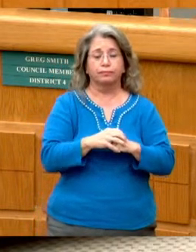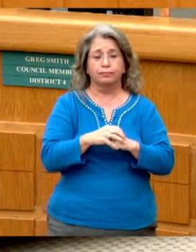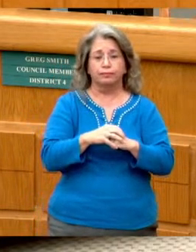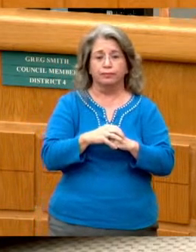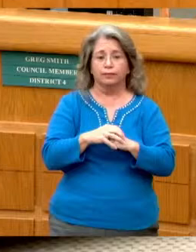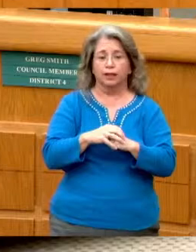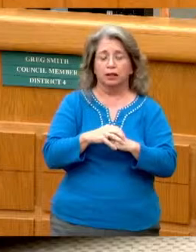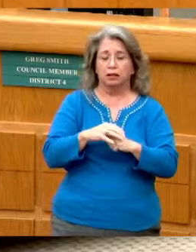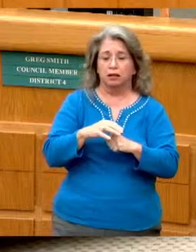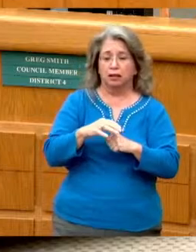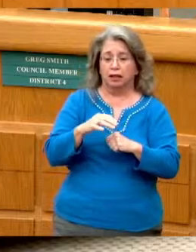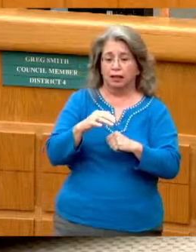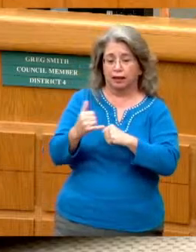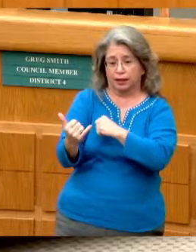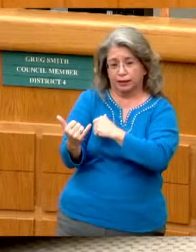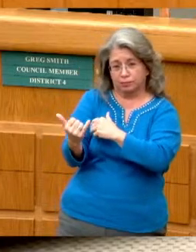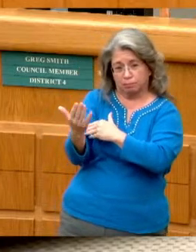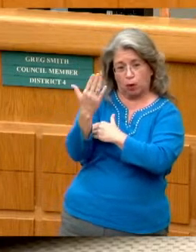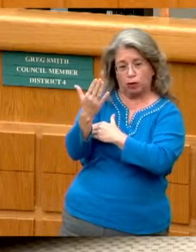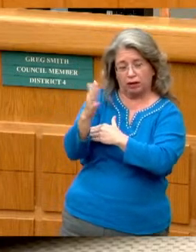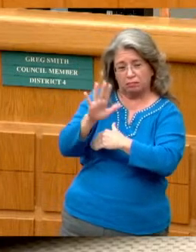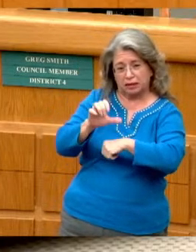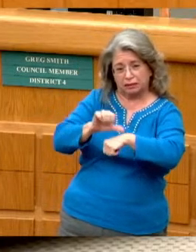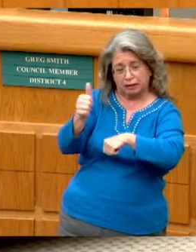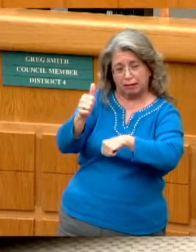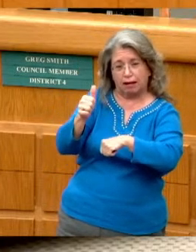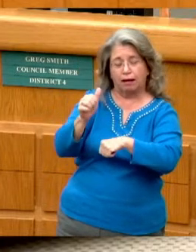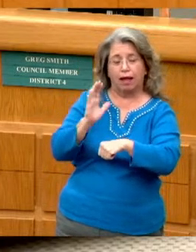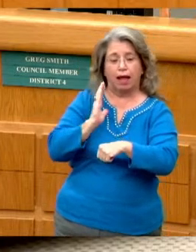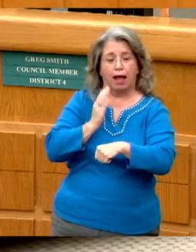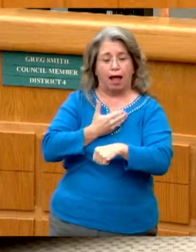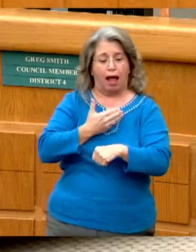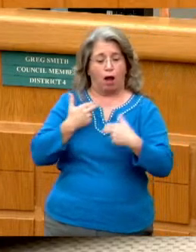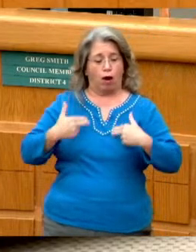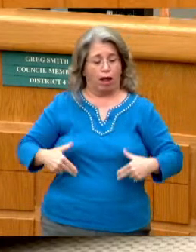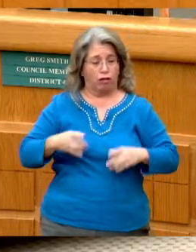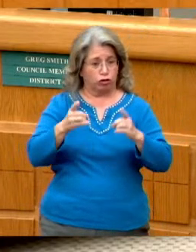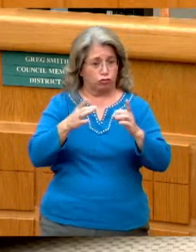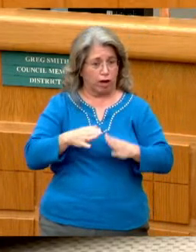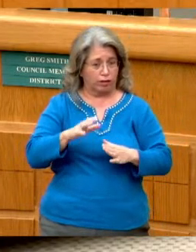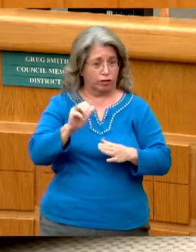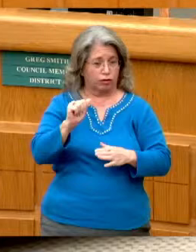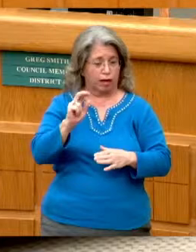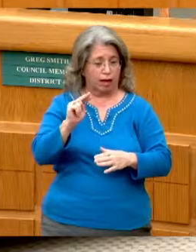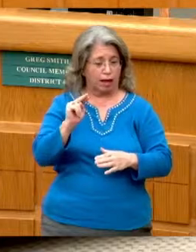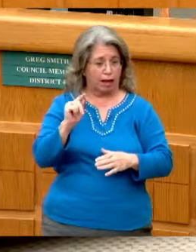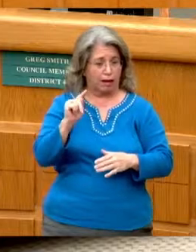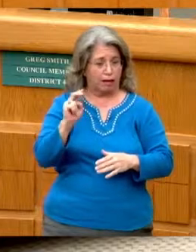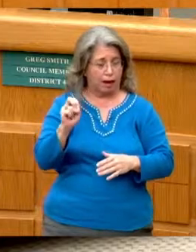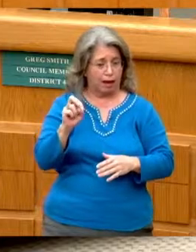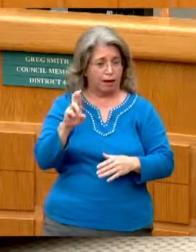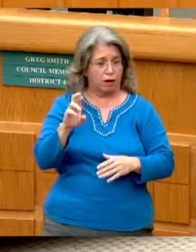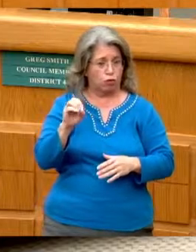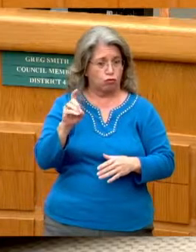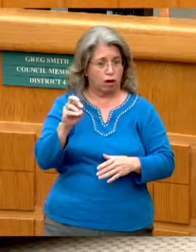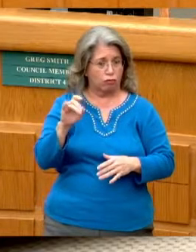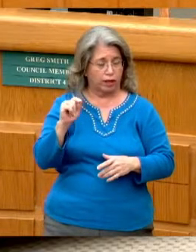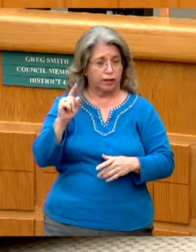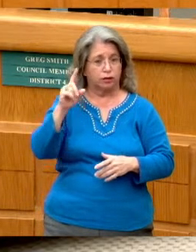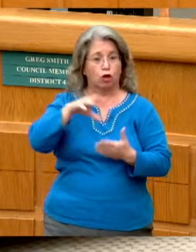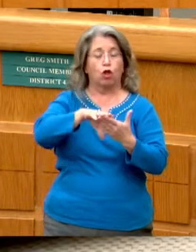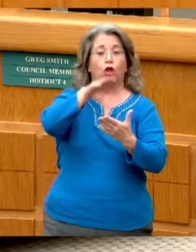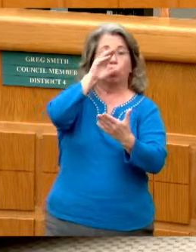around 10 o'clock, our public health director, Annette Rodriguez, was informed by the state that we were getting